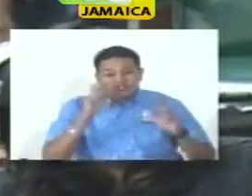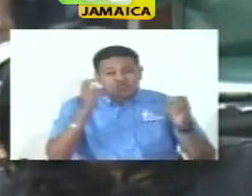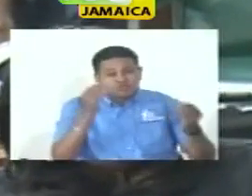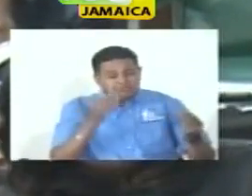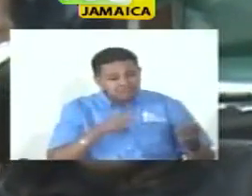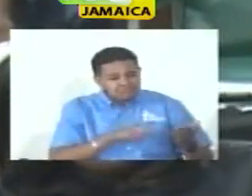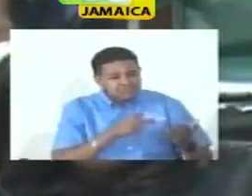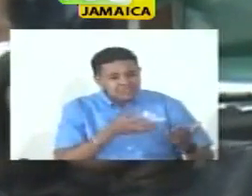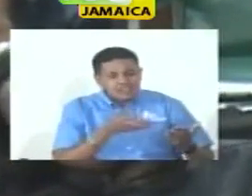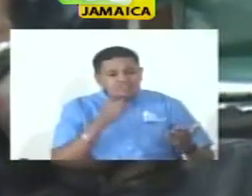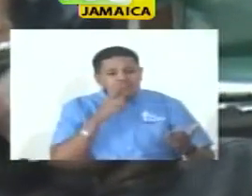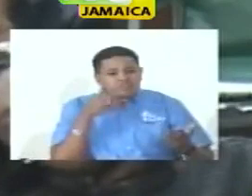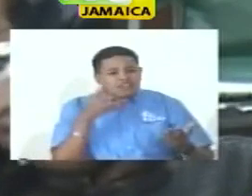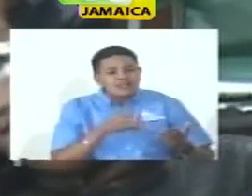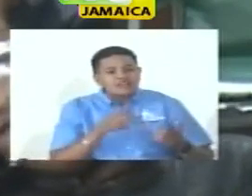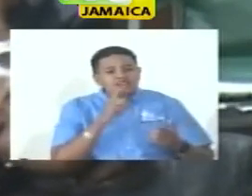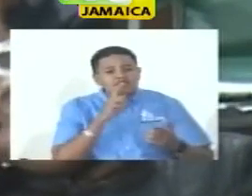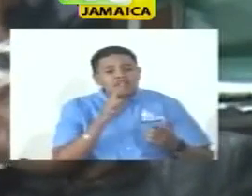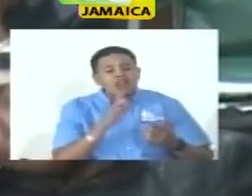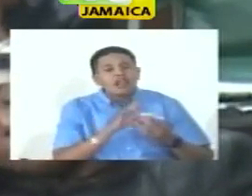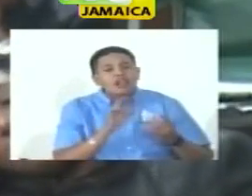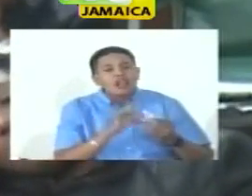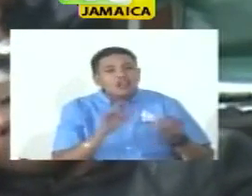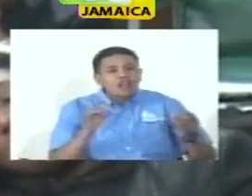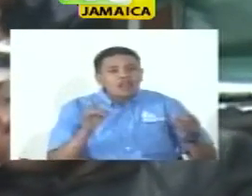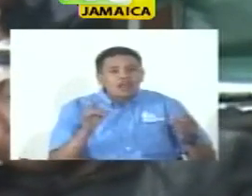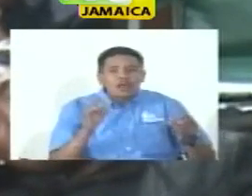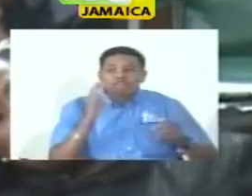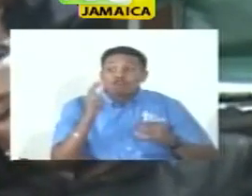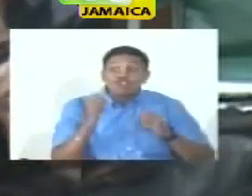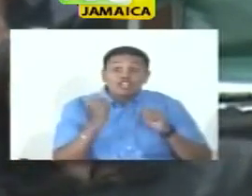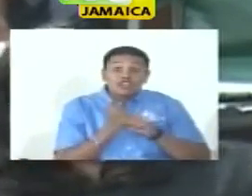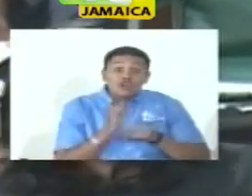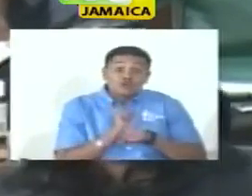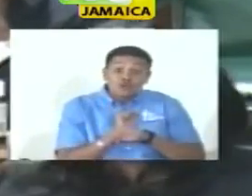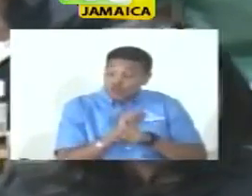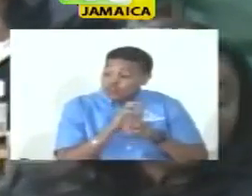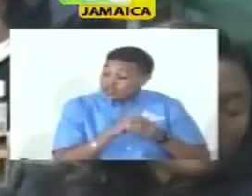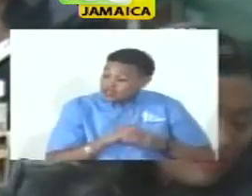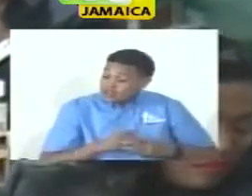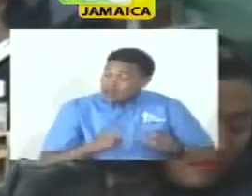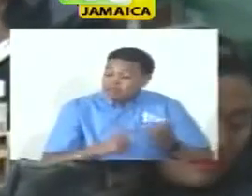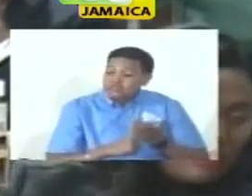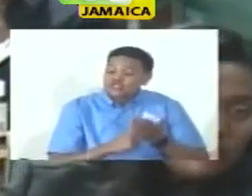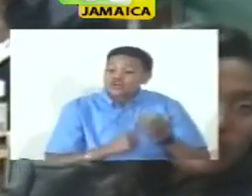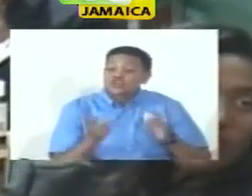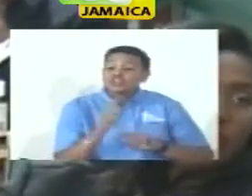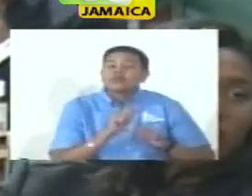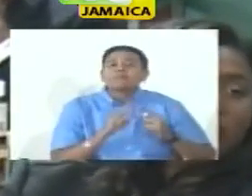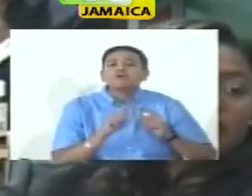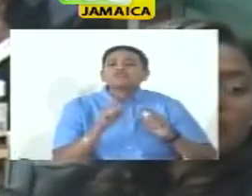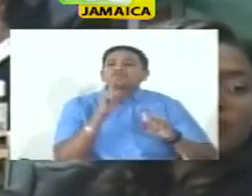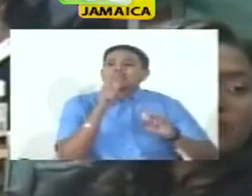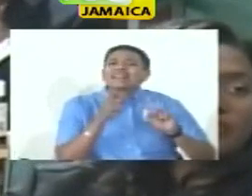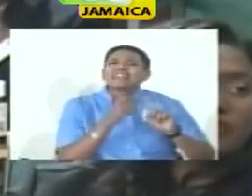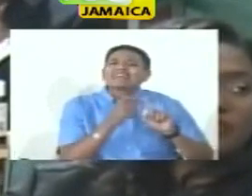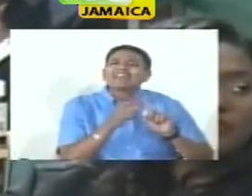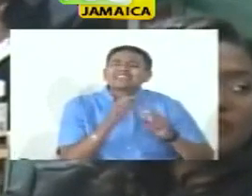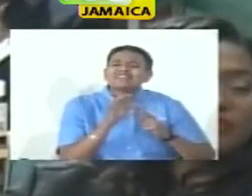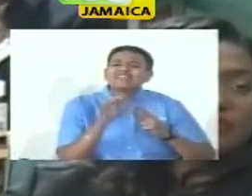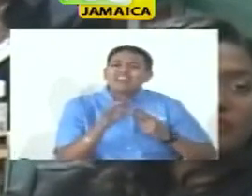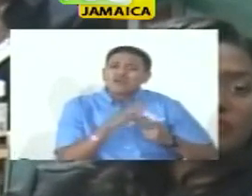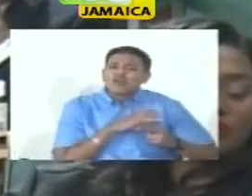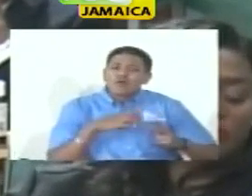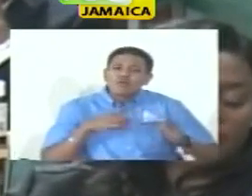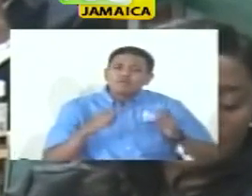the bill. It has been the subject of 3 years' work, including an extremely effective Joint Select Committee